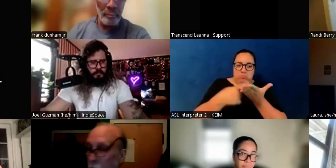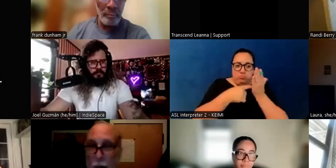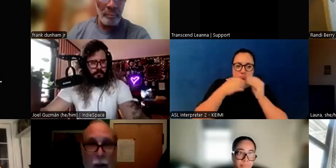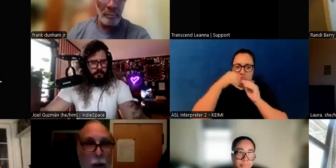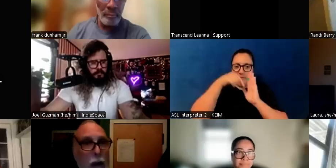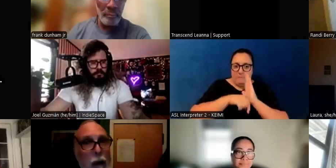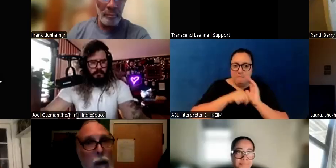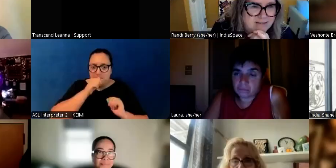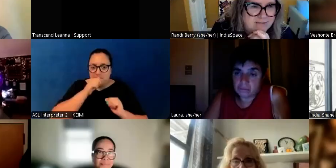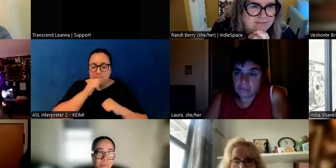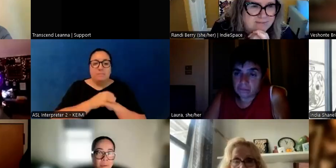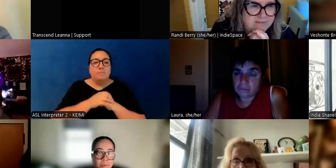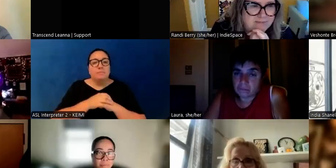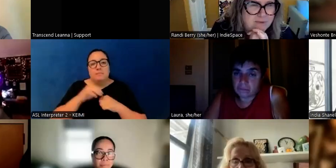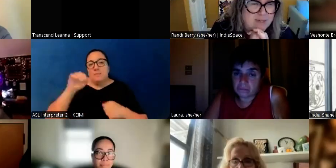Alicia.